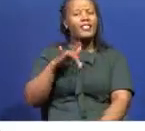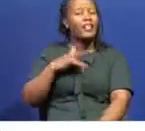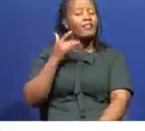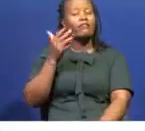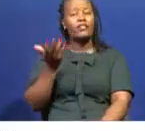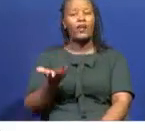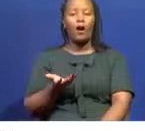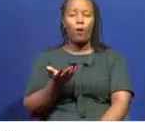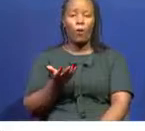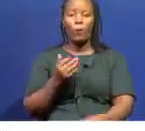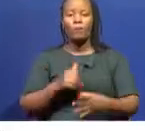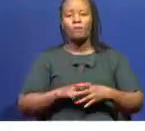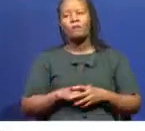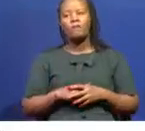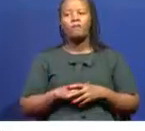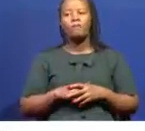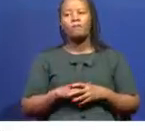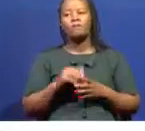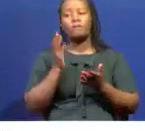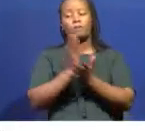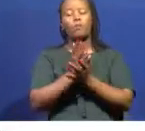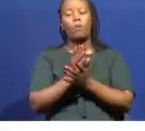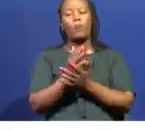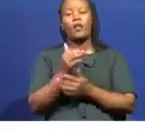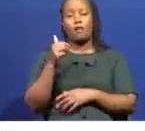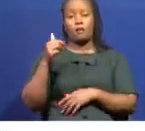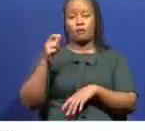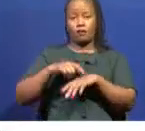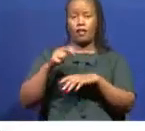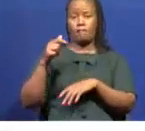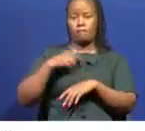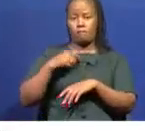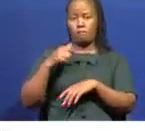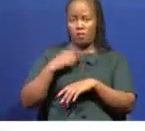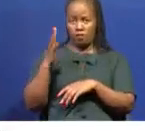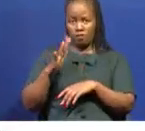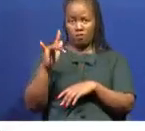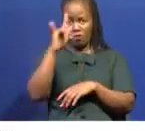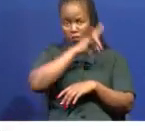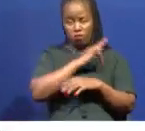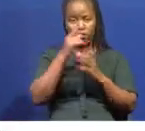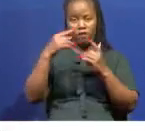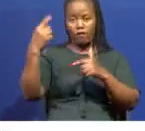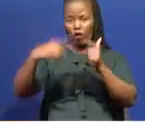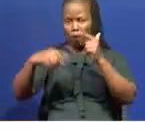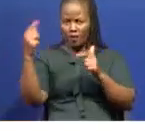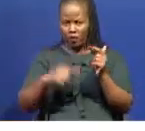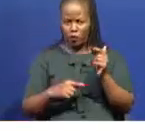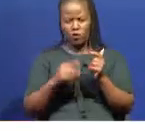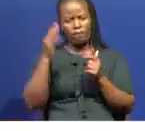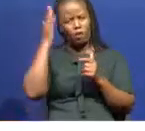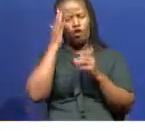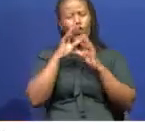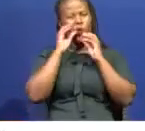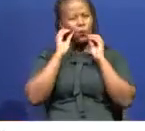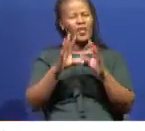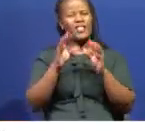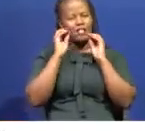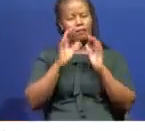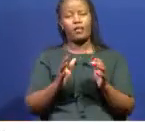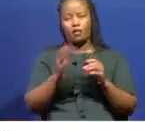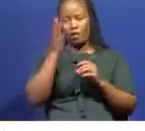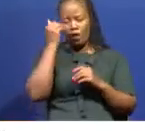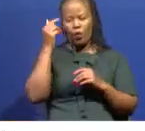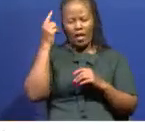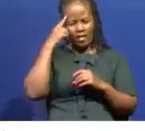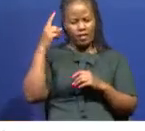get you to? For me, when I am out there, I count it as a blessing, because that's always been my dream since I